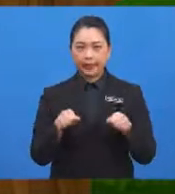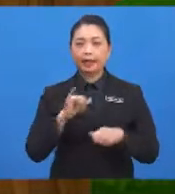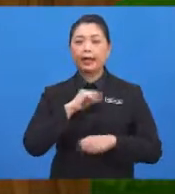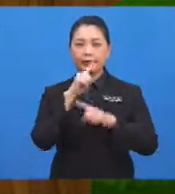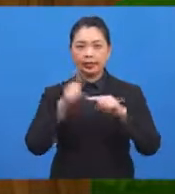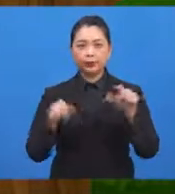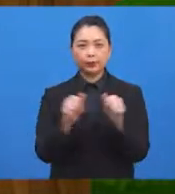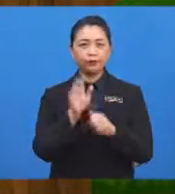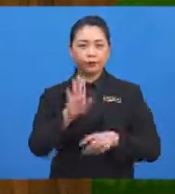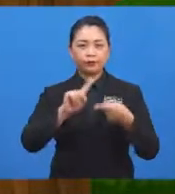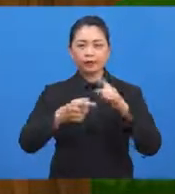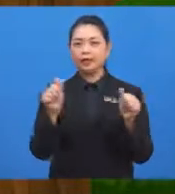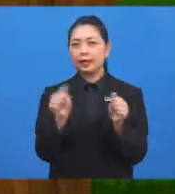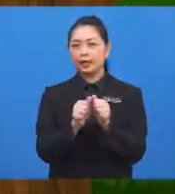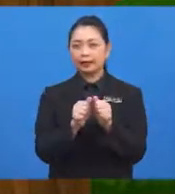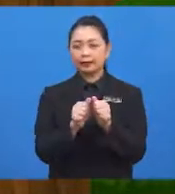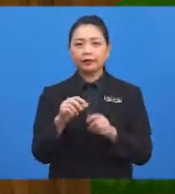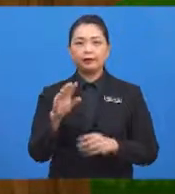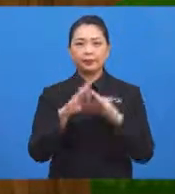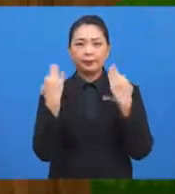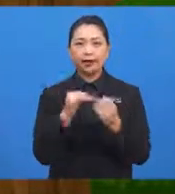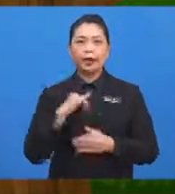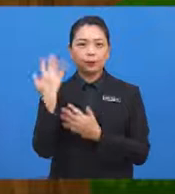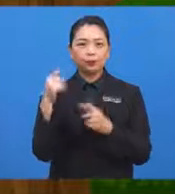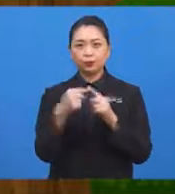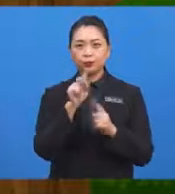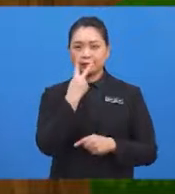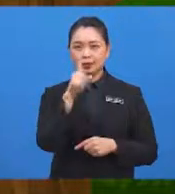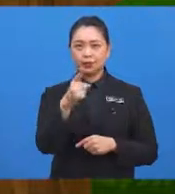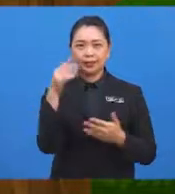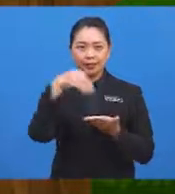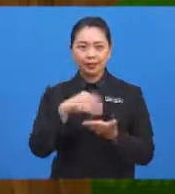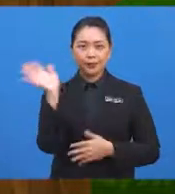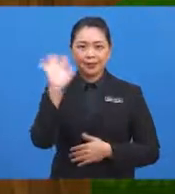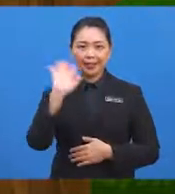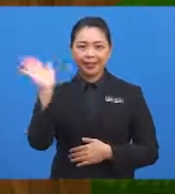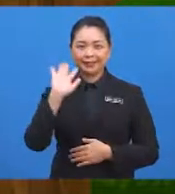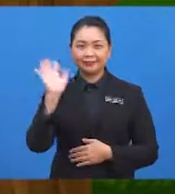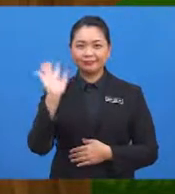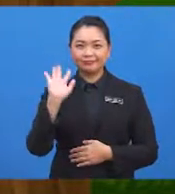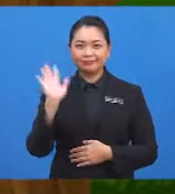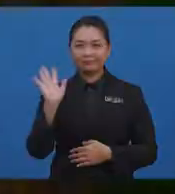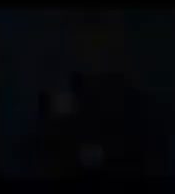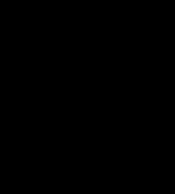can't with your friends and family. I hope to see you again. Goodbye now. Bye-bye.